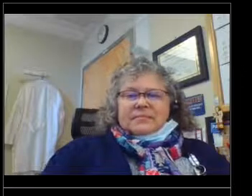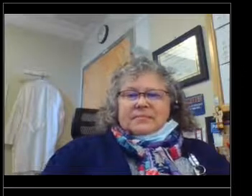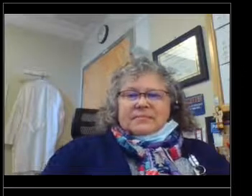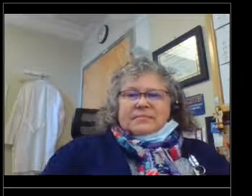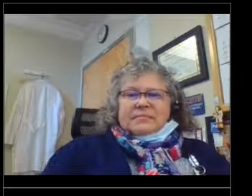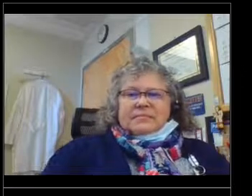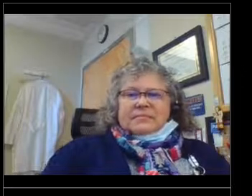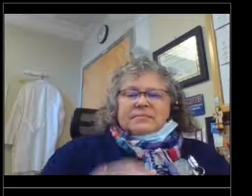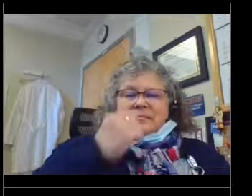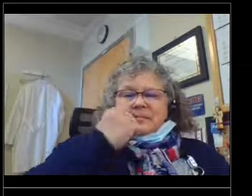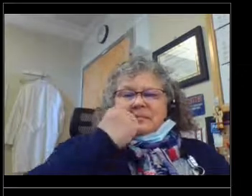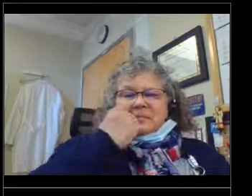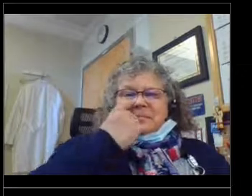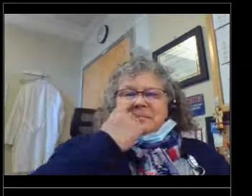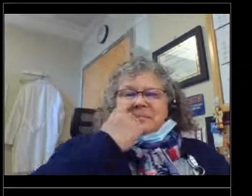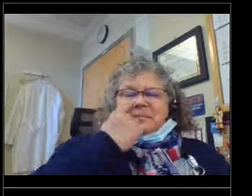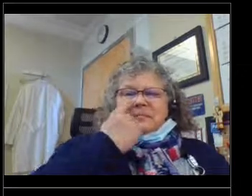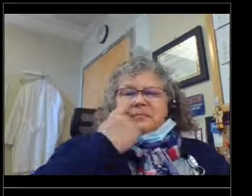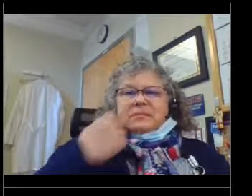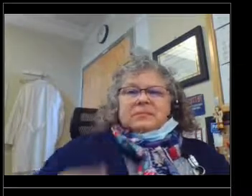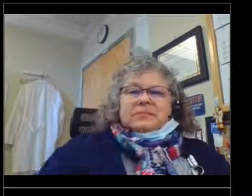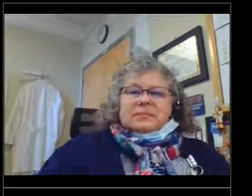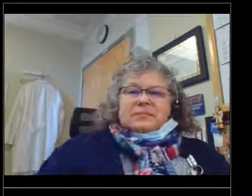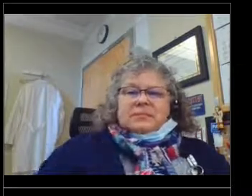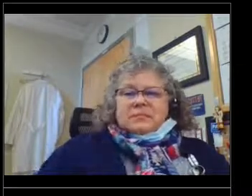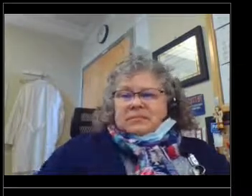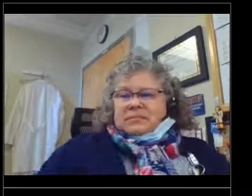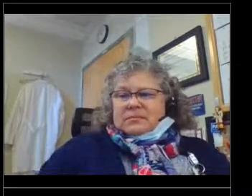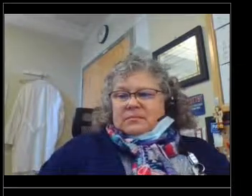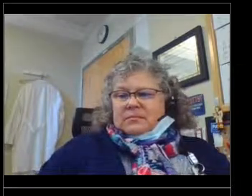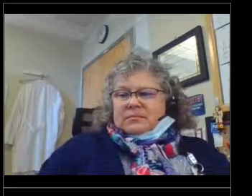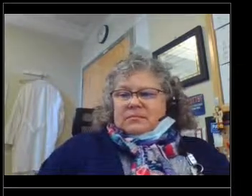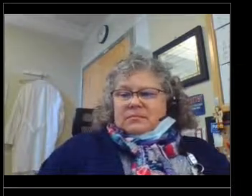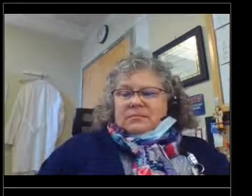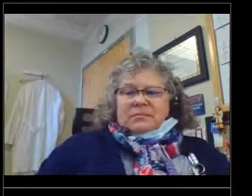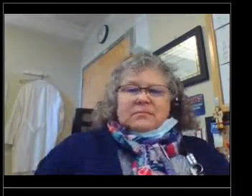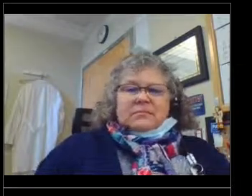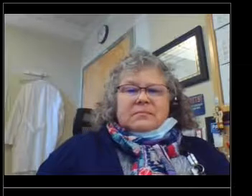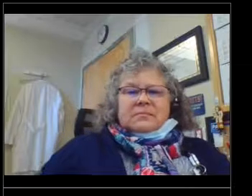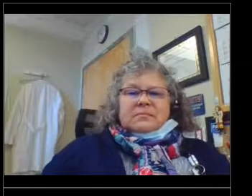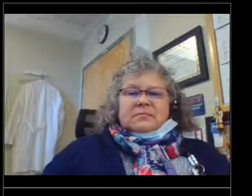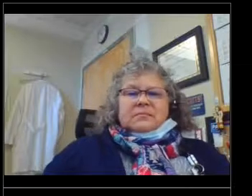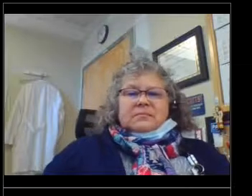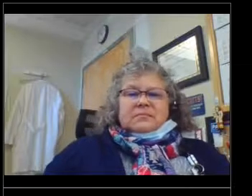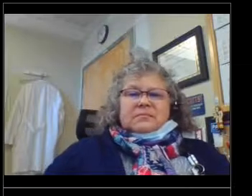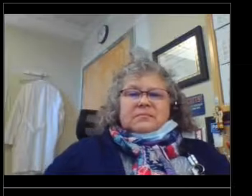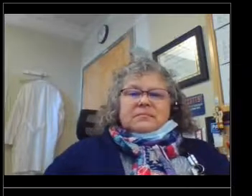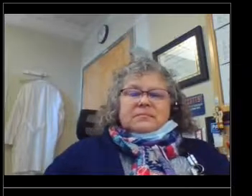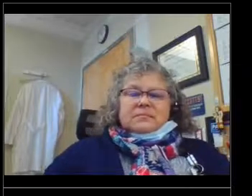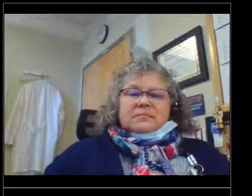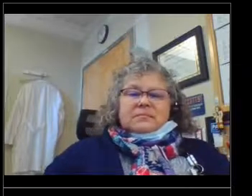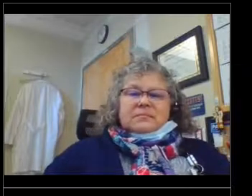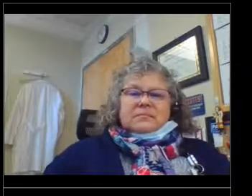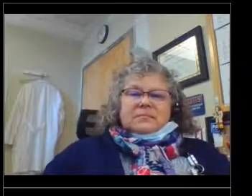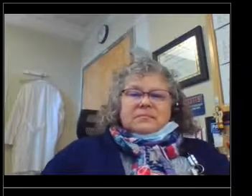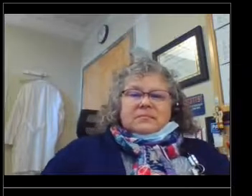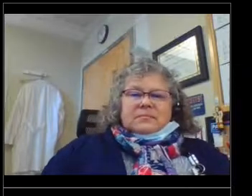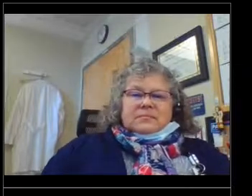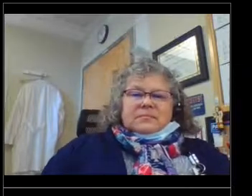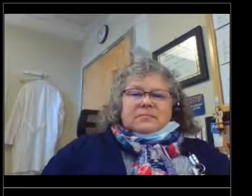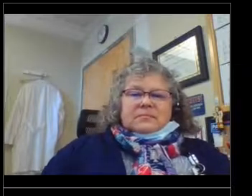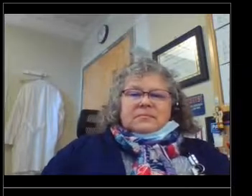Yeah, and just a quick reminder, we do have a specific webinar coming up on June 16th. A link to that will be emailed to